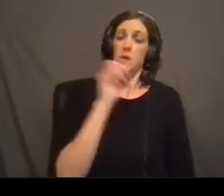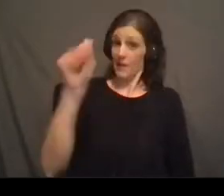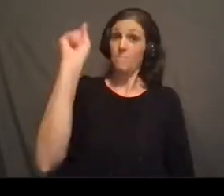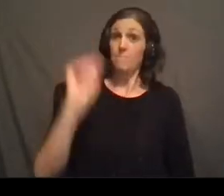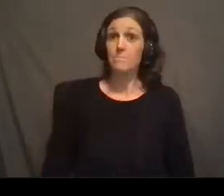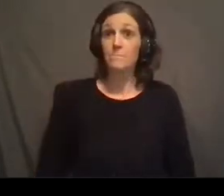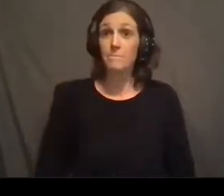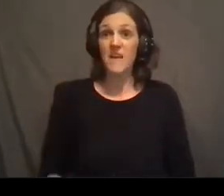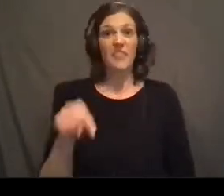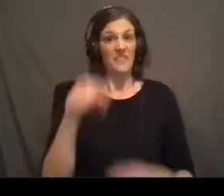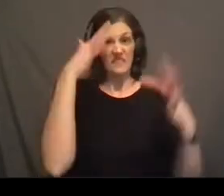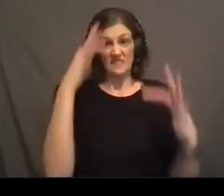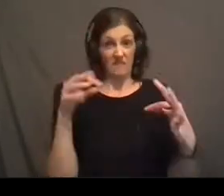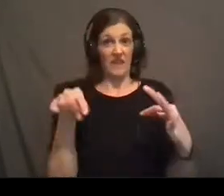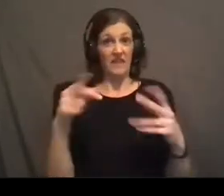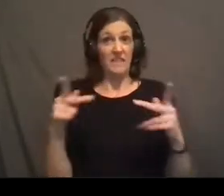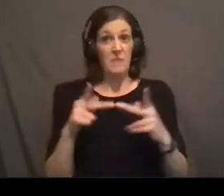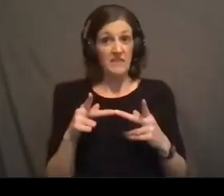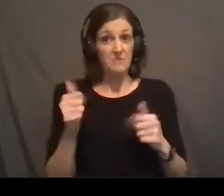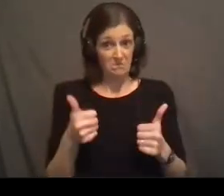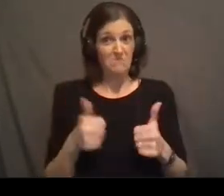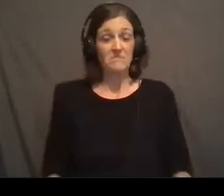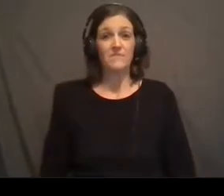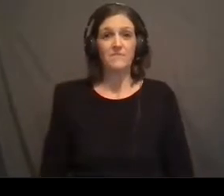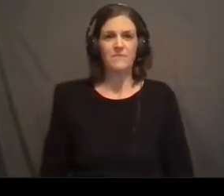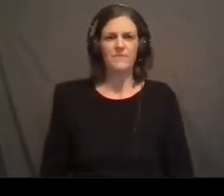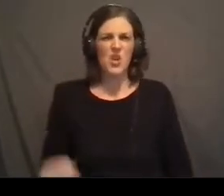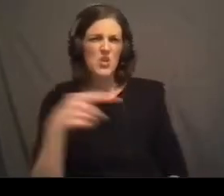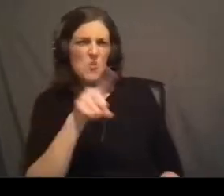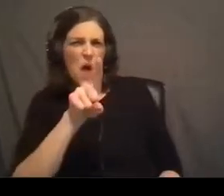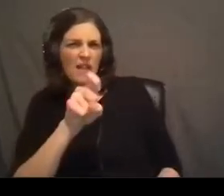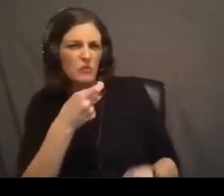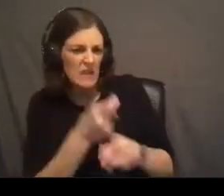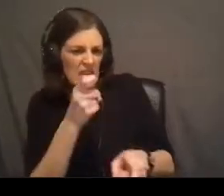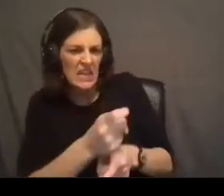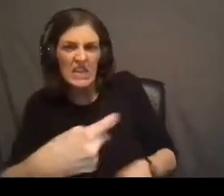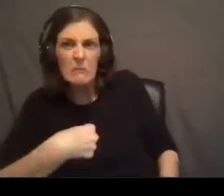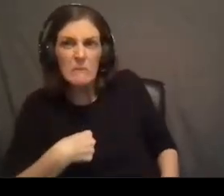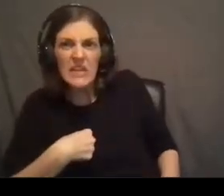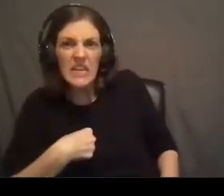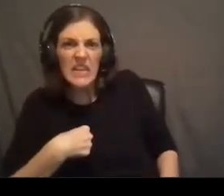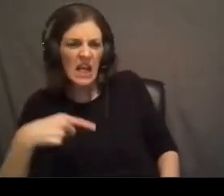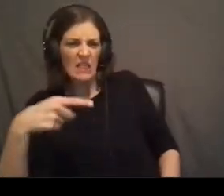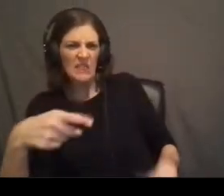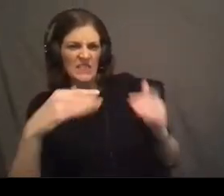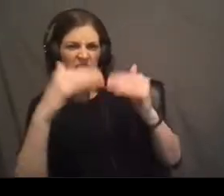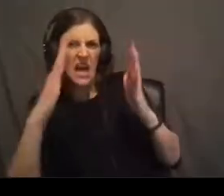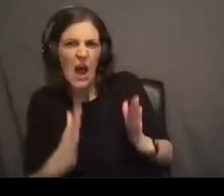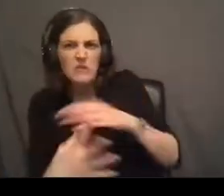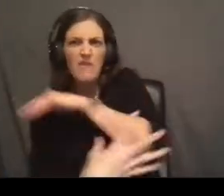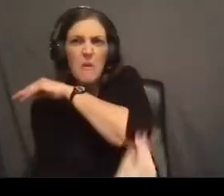Yep, this is definitely the place. You've got to be kidding me! This is the house of a